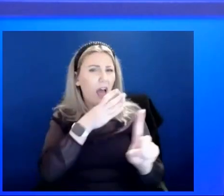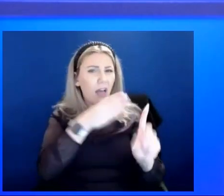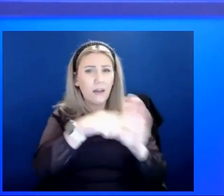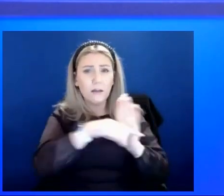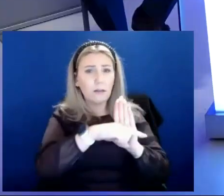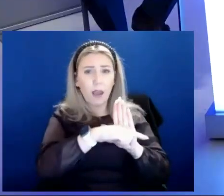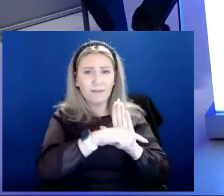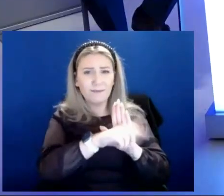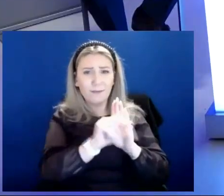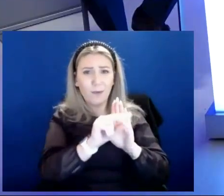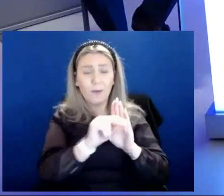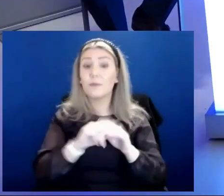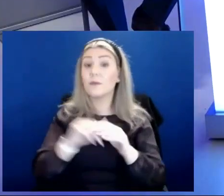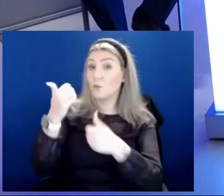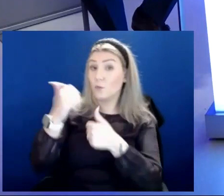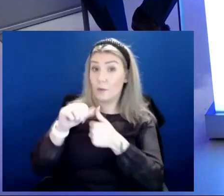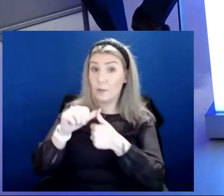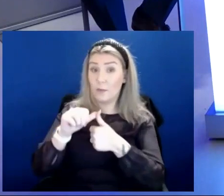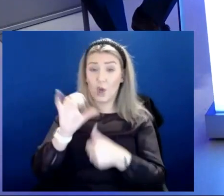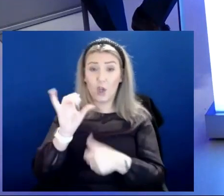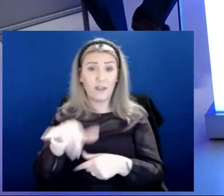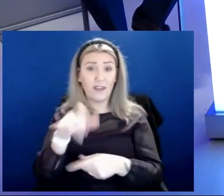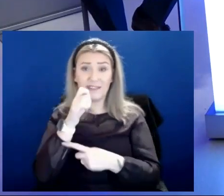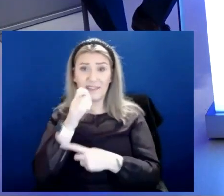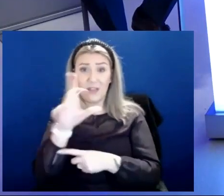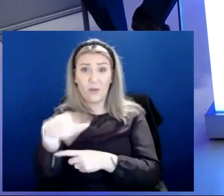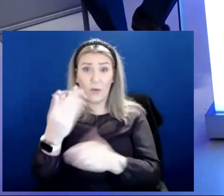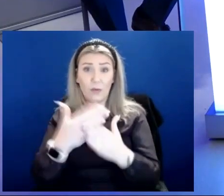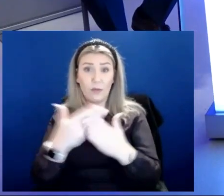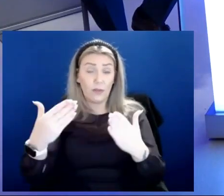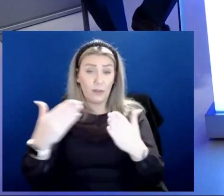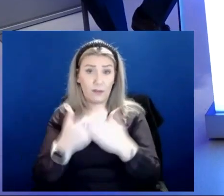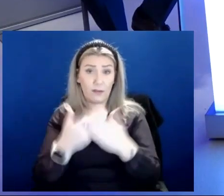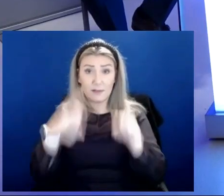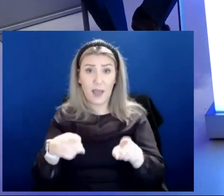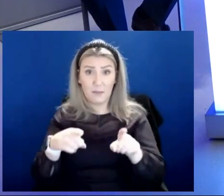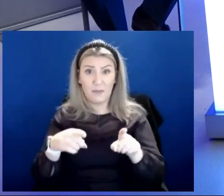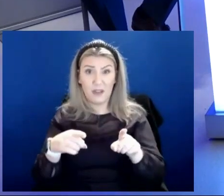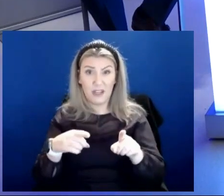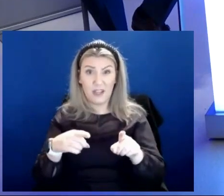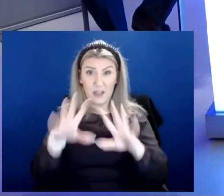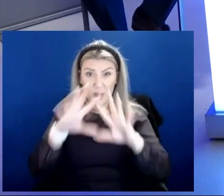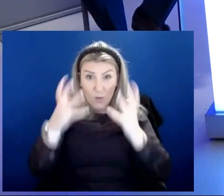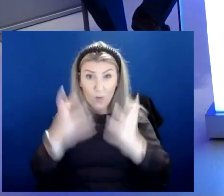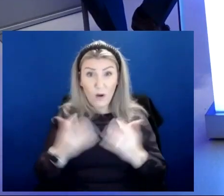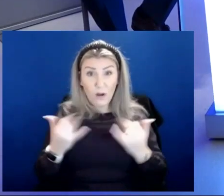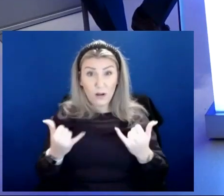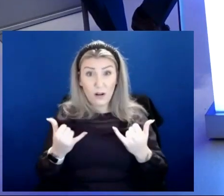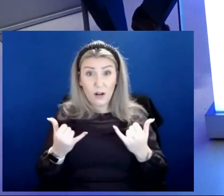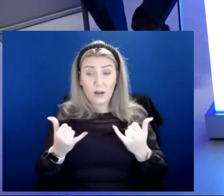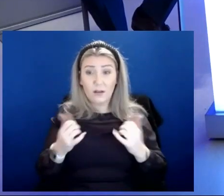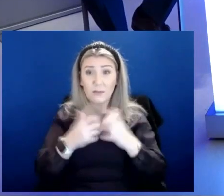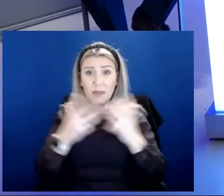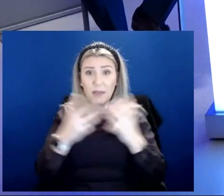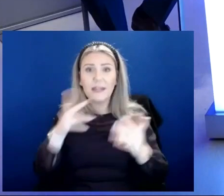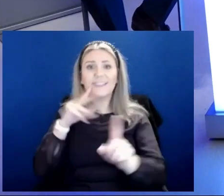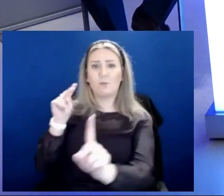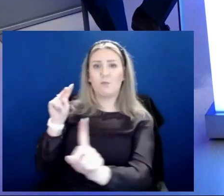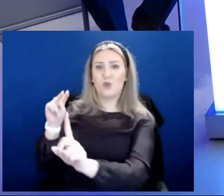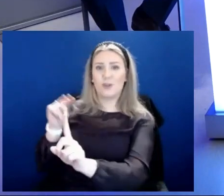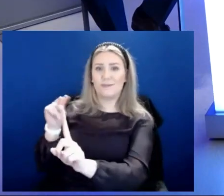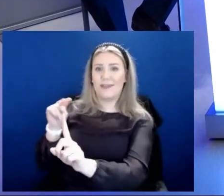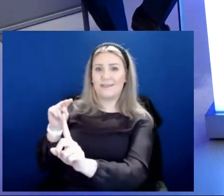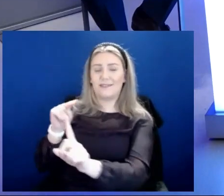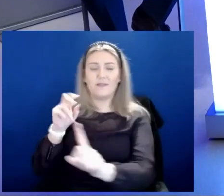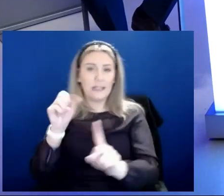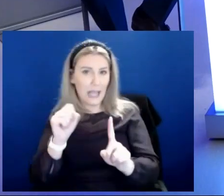And remember that these are not the only things happening in the world. Right. There are many other things going on that are